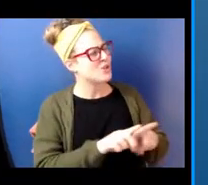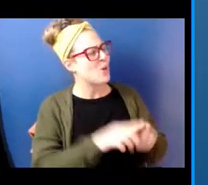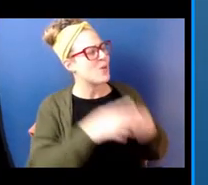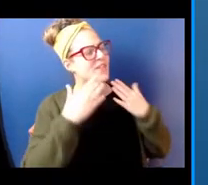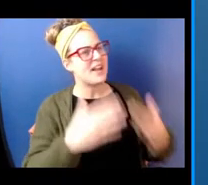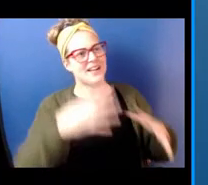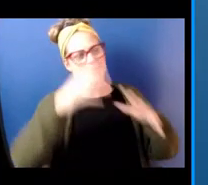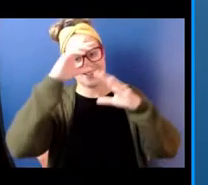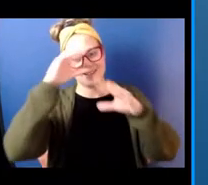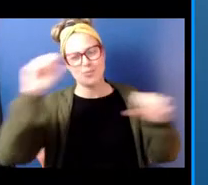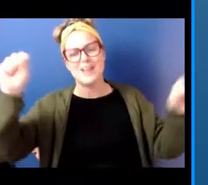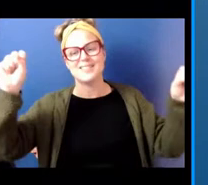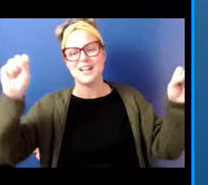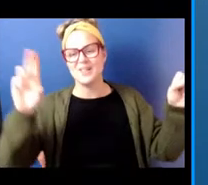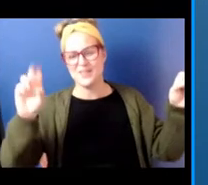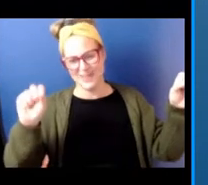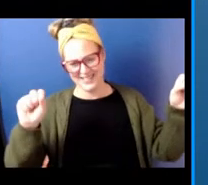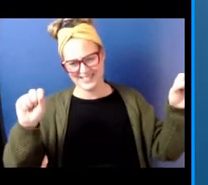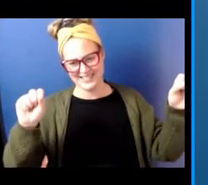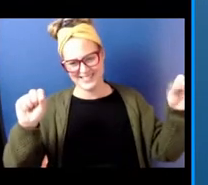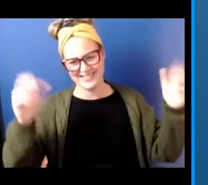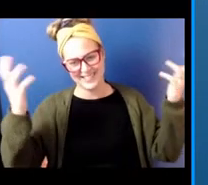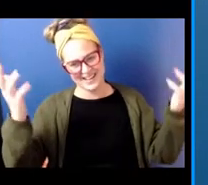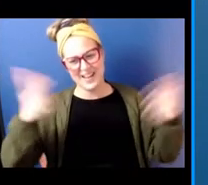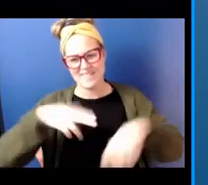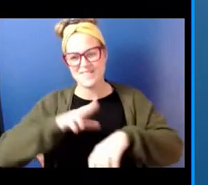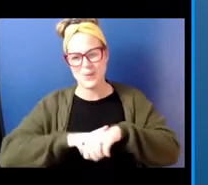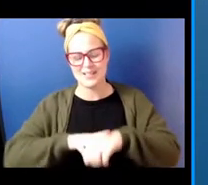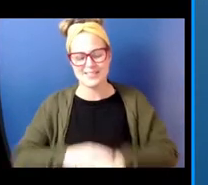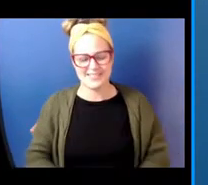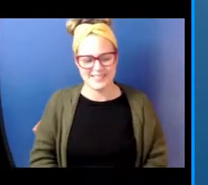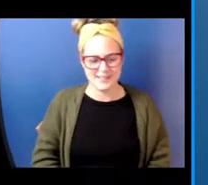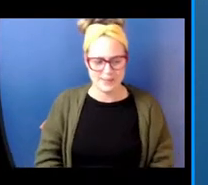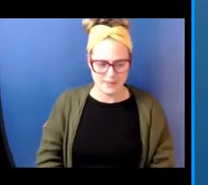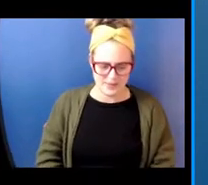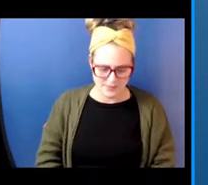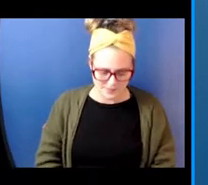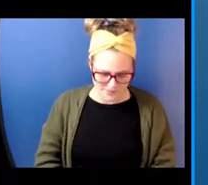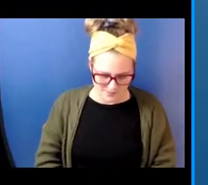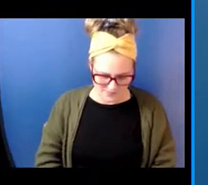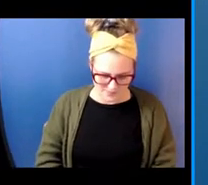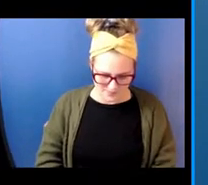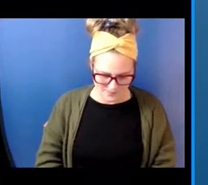United States uh for being courageous and clear